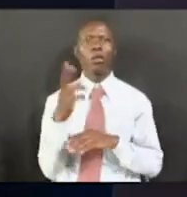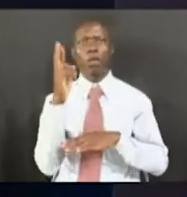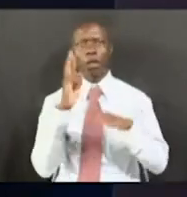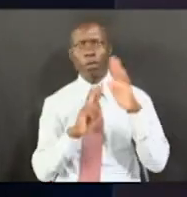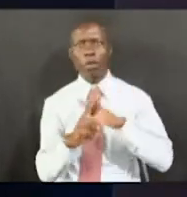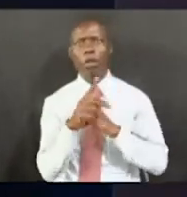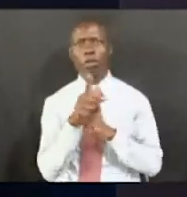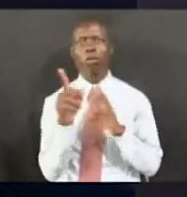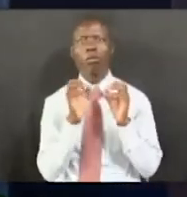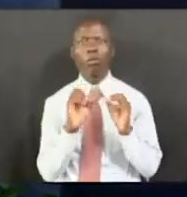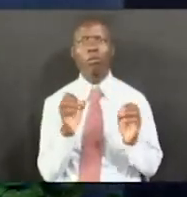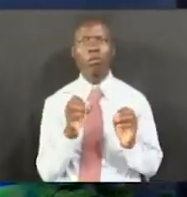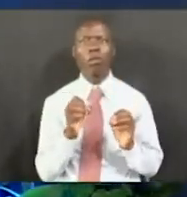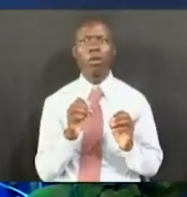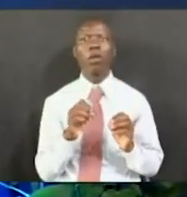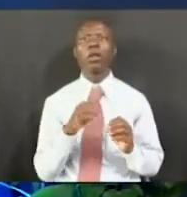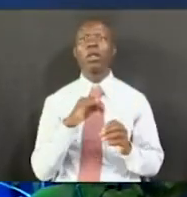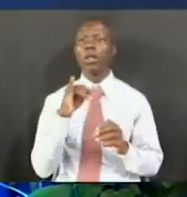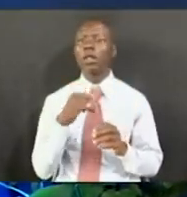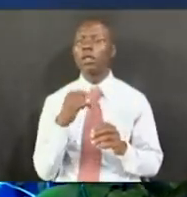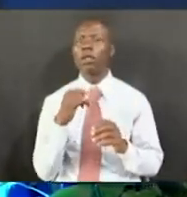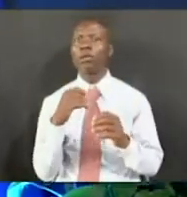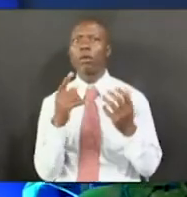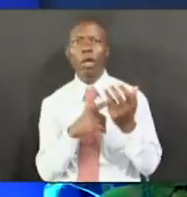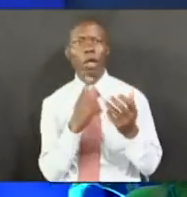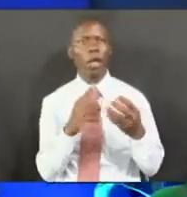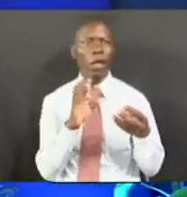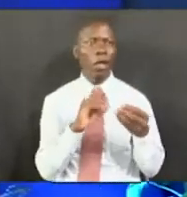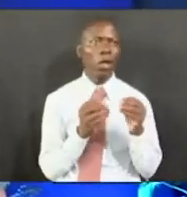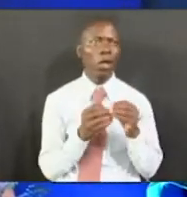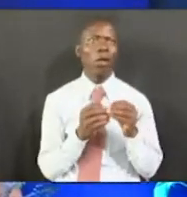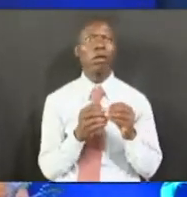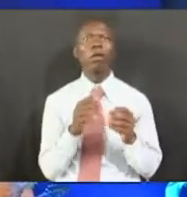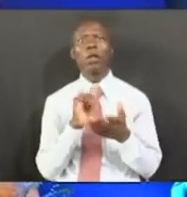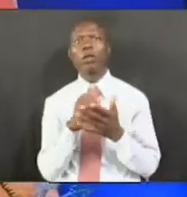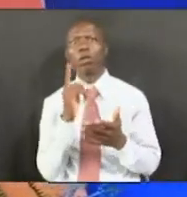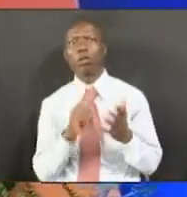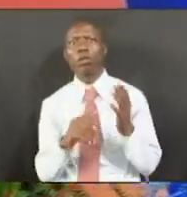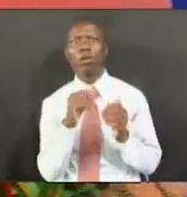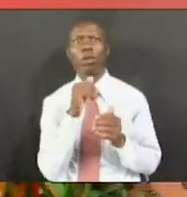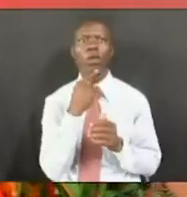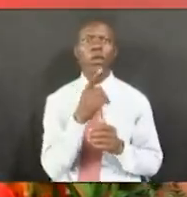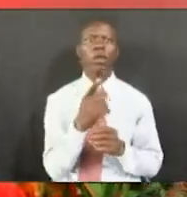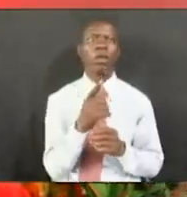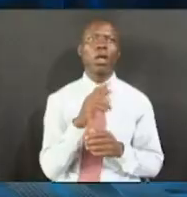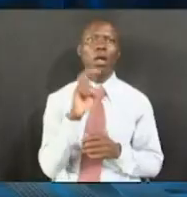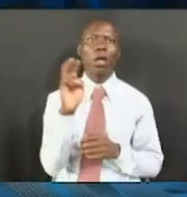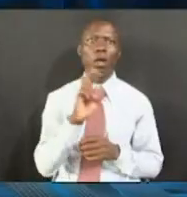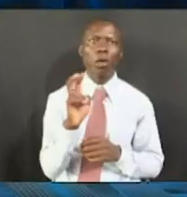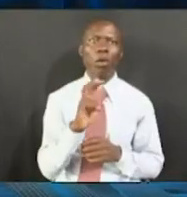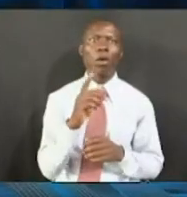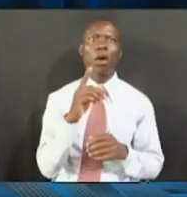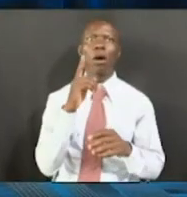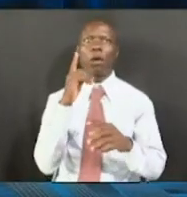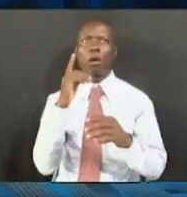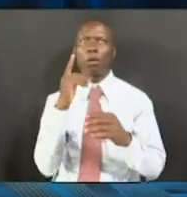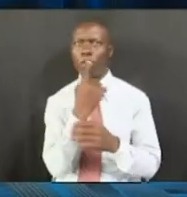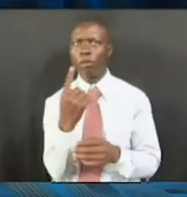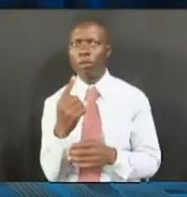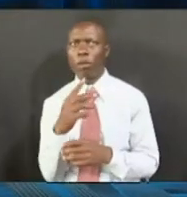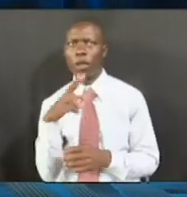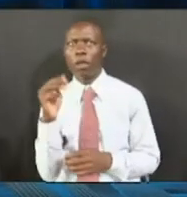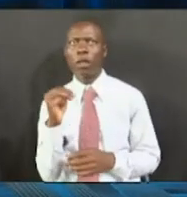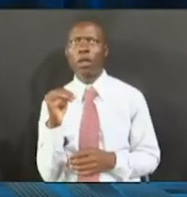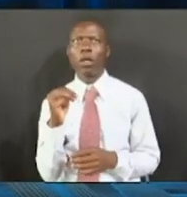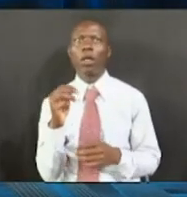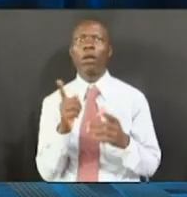anymore. You are just adding numbers. You don't belong. That's what they are saying, my friend. Look upon Christ. My friend, he will make